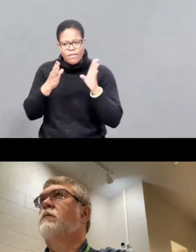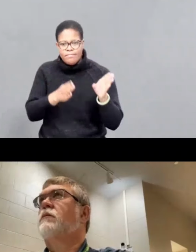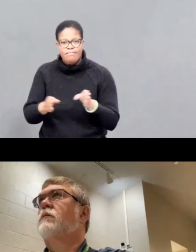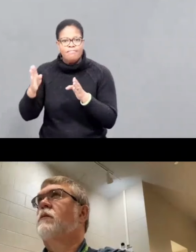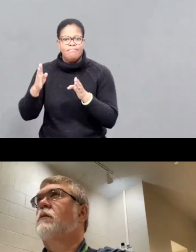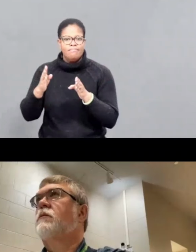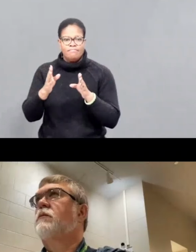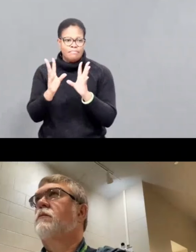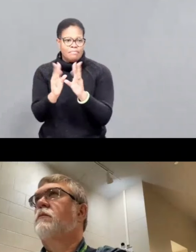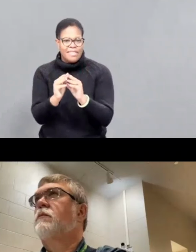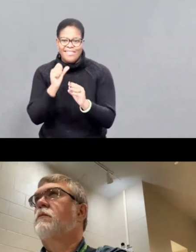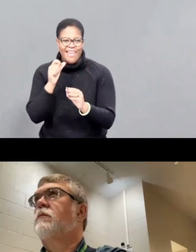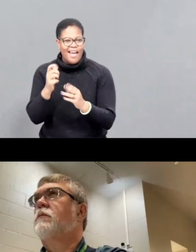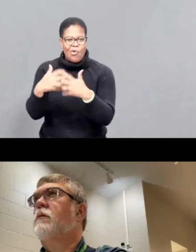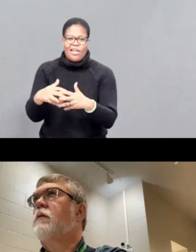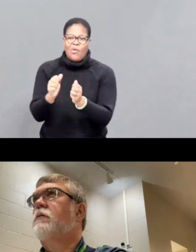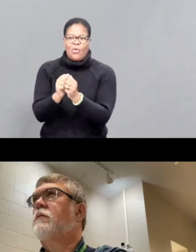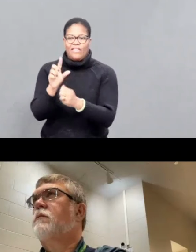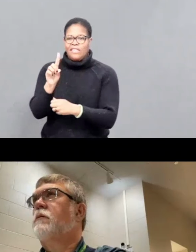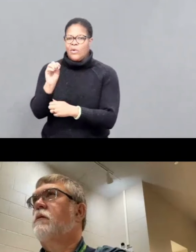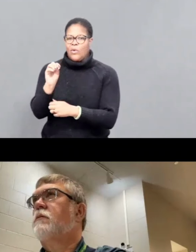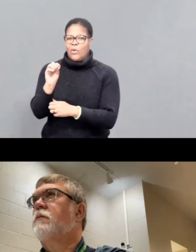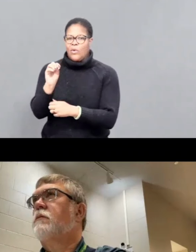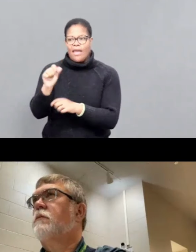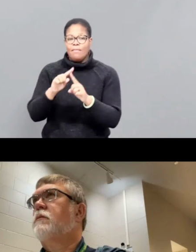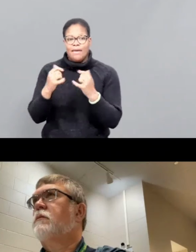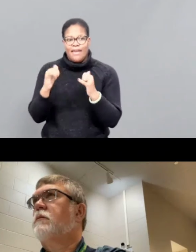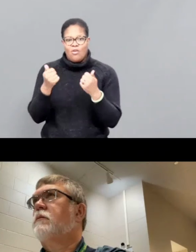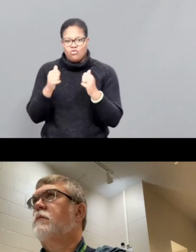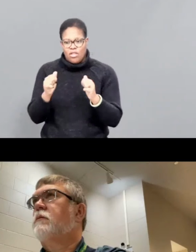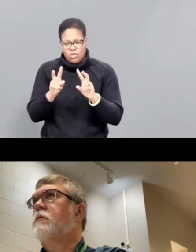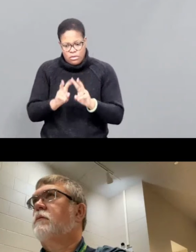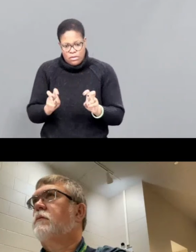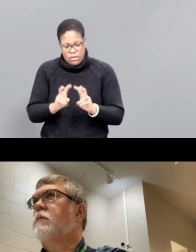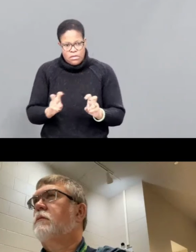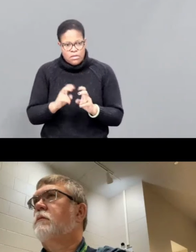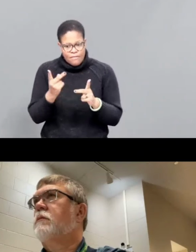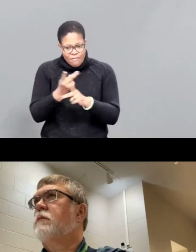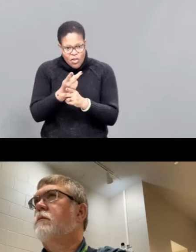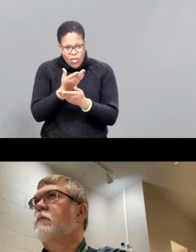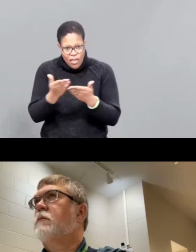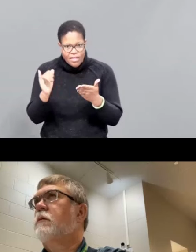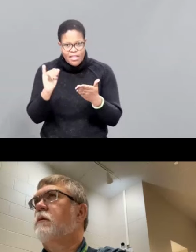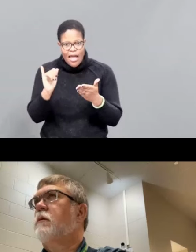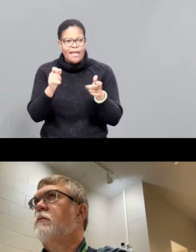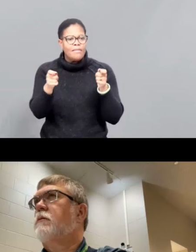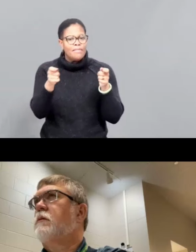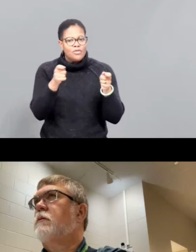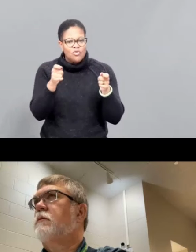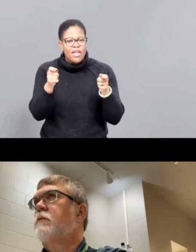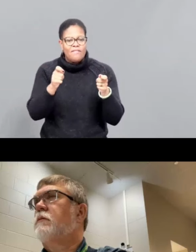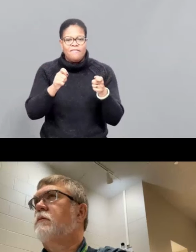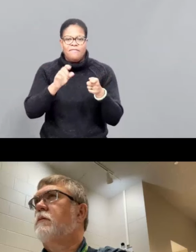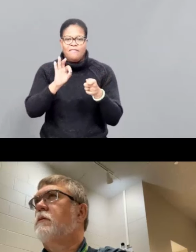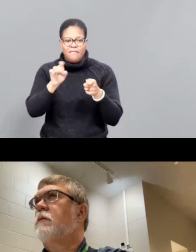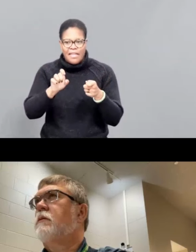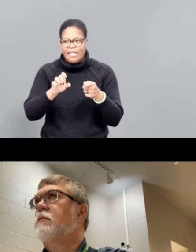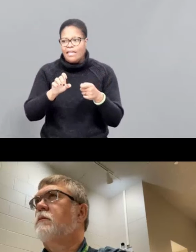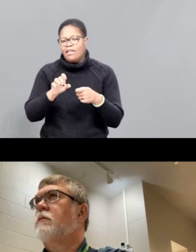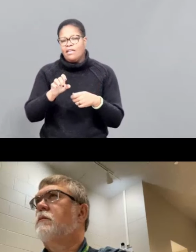that haven't worked out with DOA, but just trying to dig in a little bit on some things like the administrative fee and make sure we